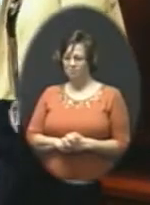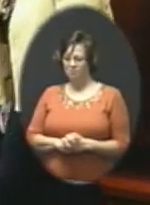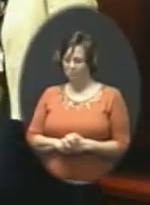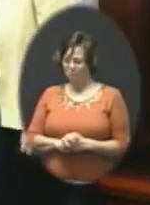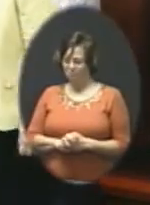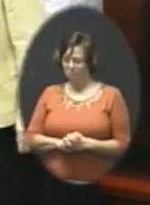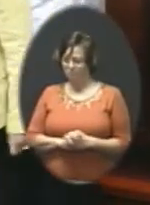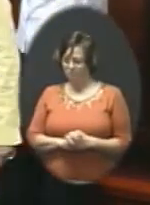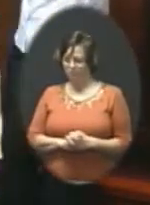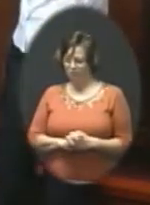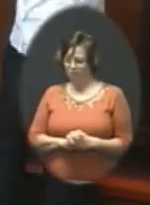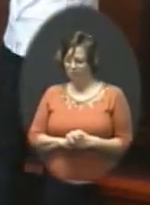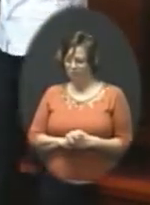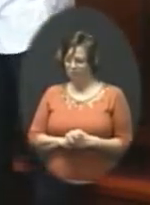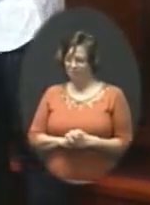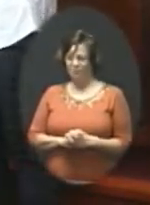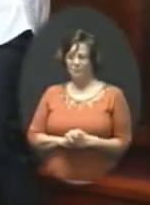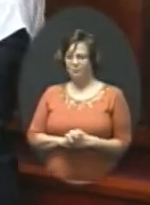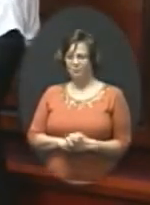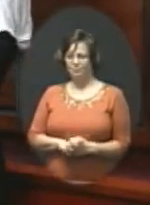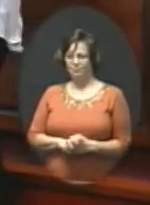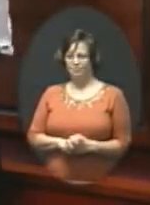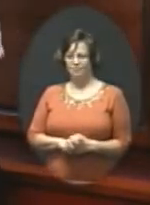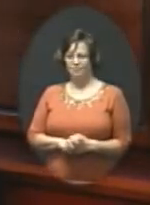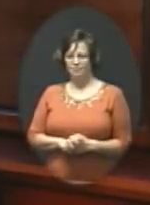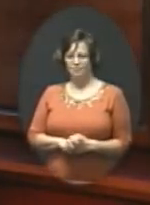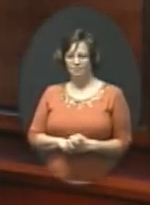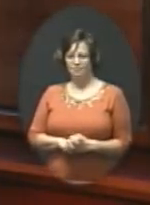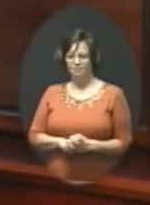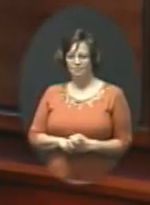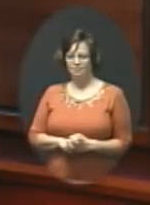Thank you. I know.